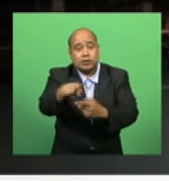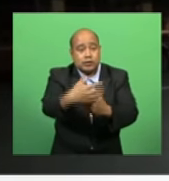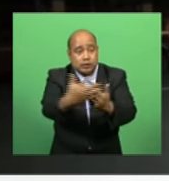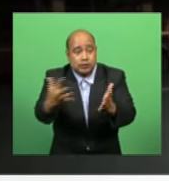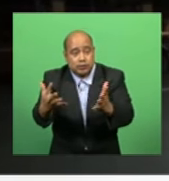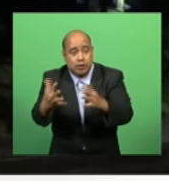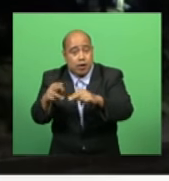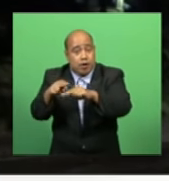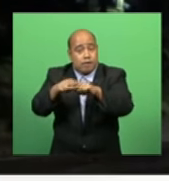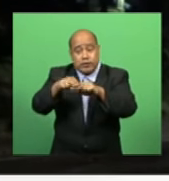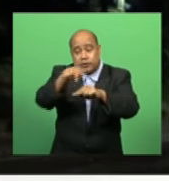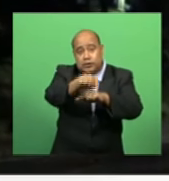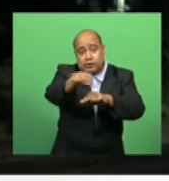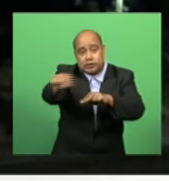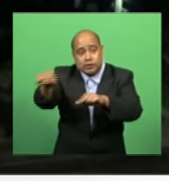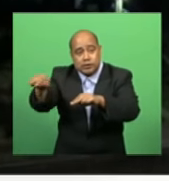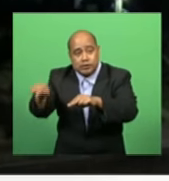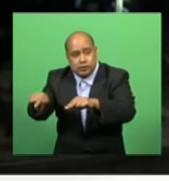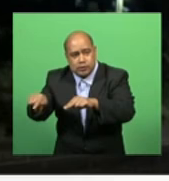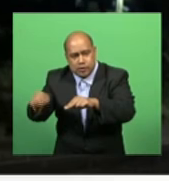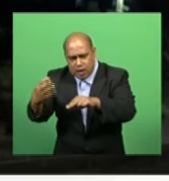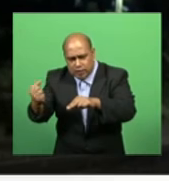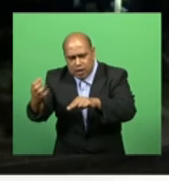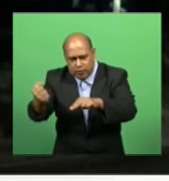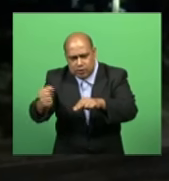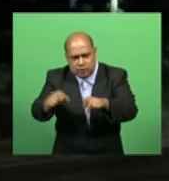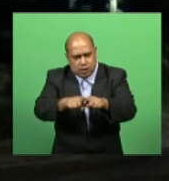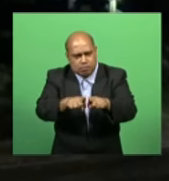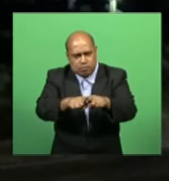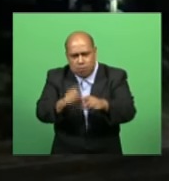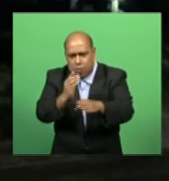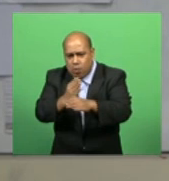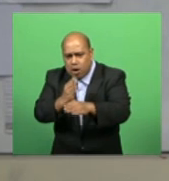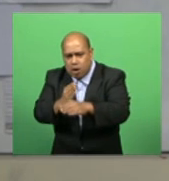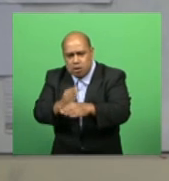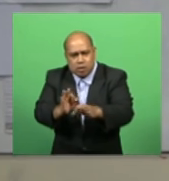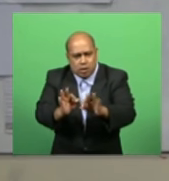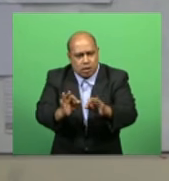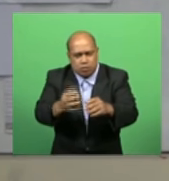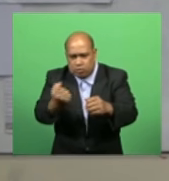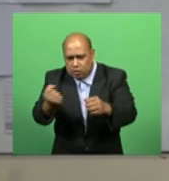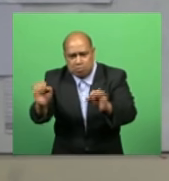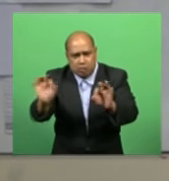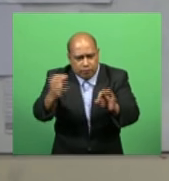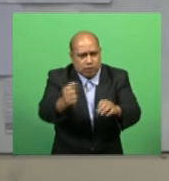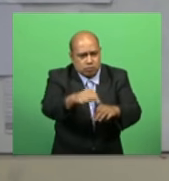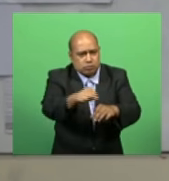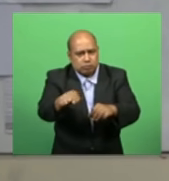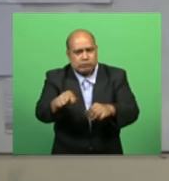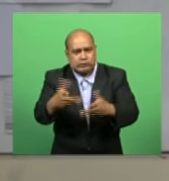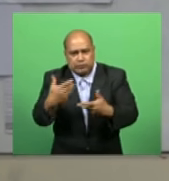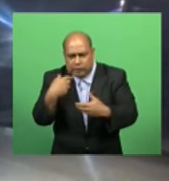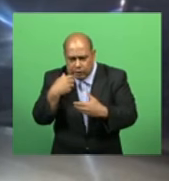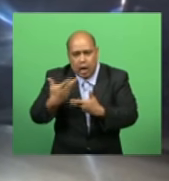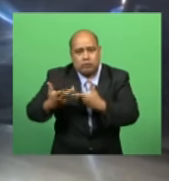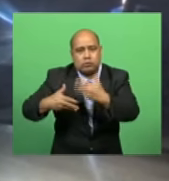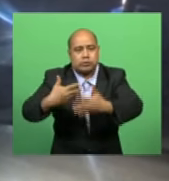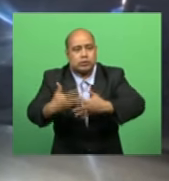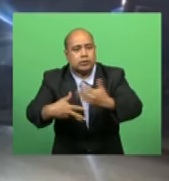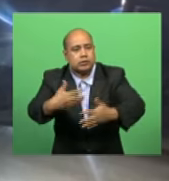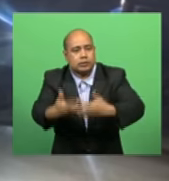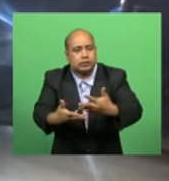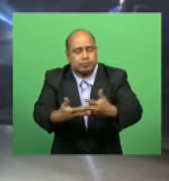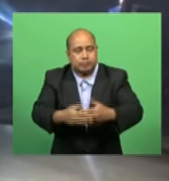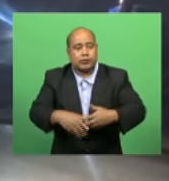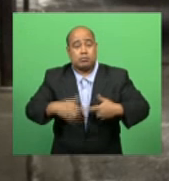quiet, a sight no operator would have ever anticipated. All my life I worked for other companies. I